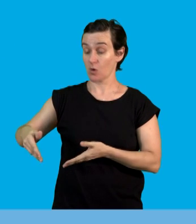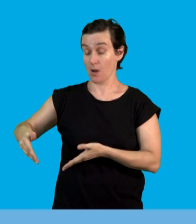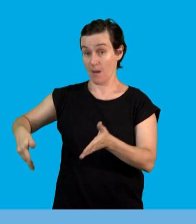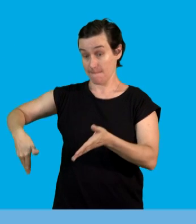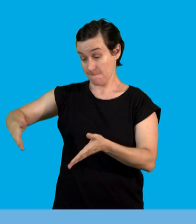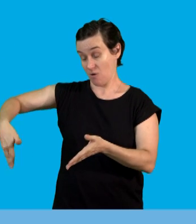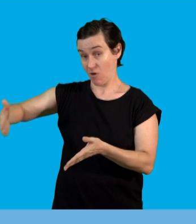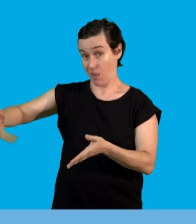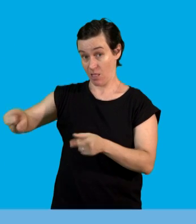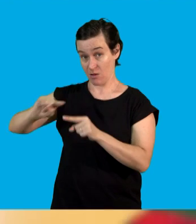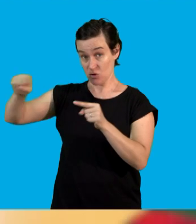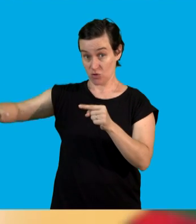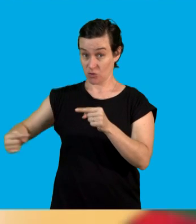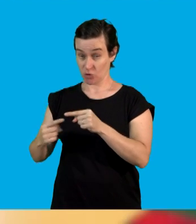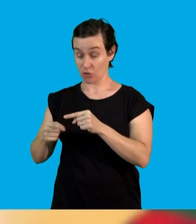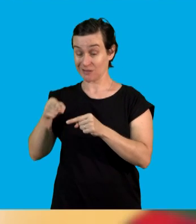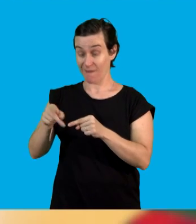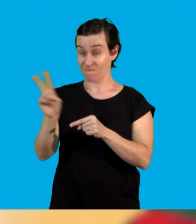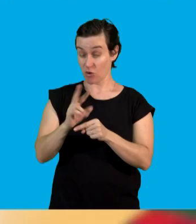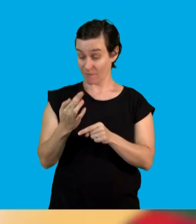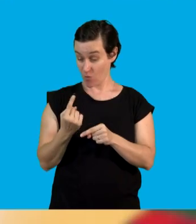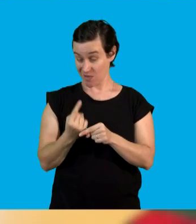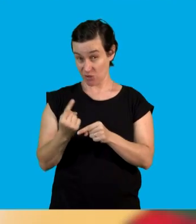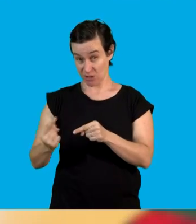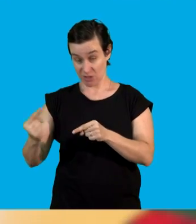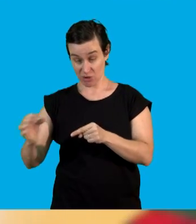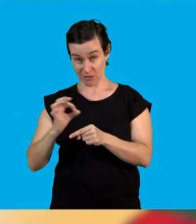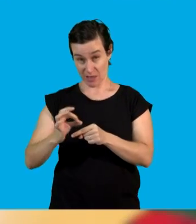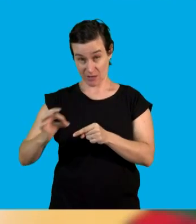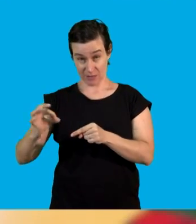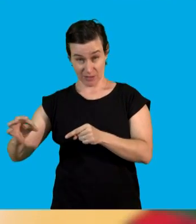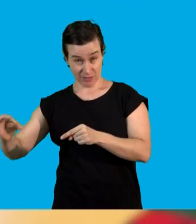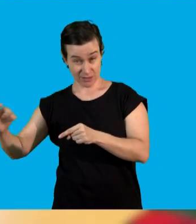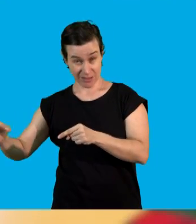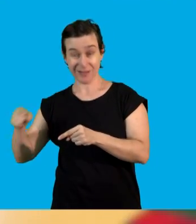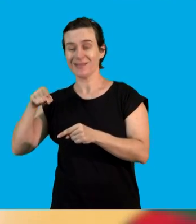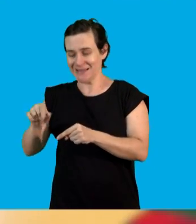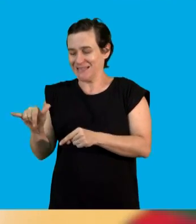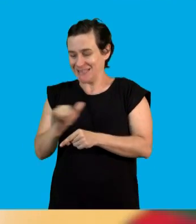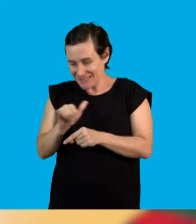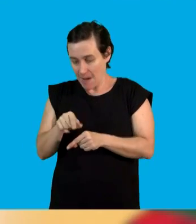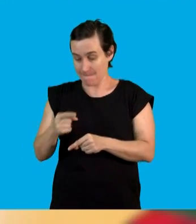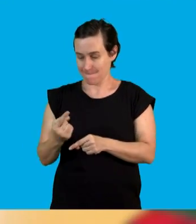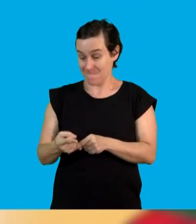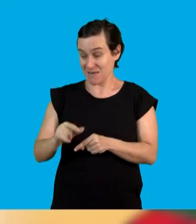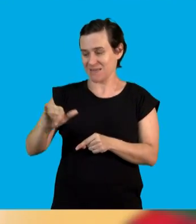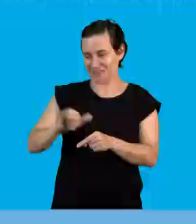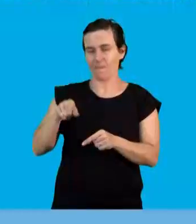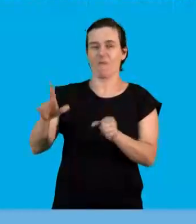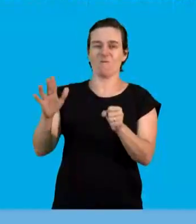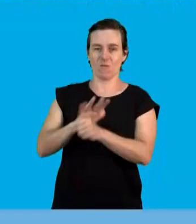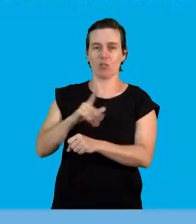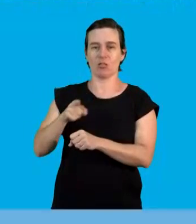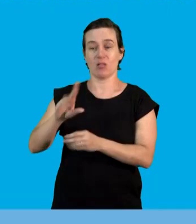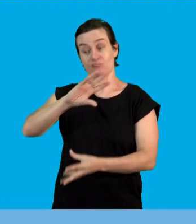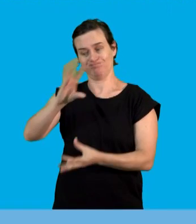potential difference of each cell is going to be equal to the same as that one of the total potential difference of the entire circuit. So